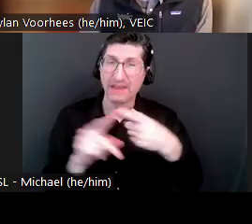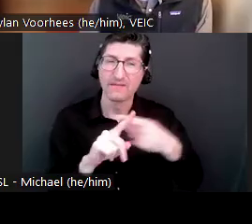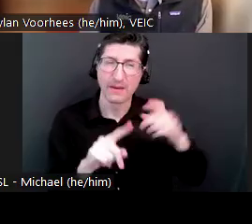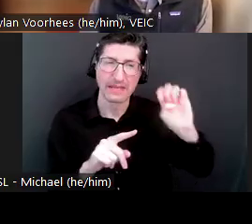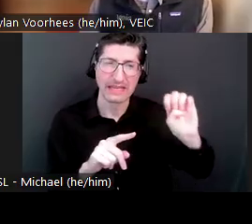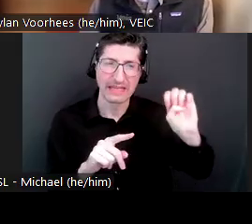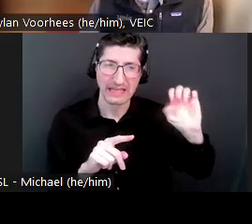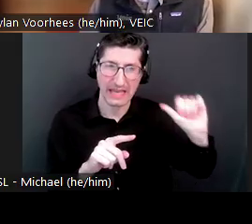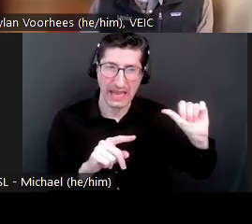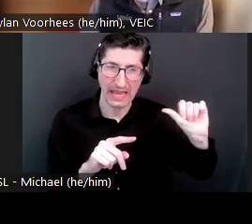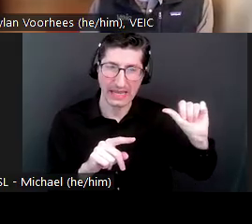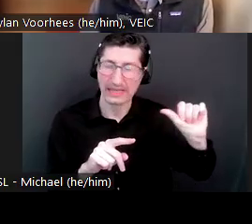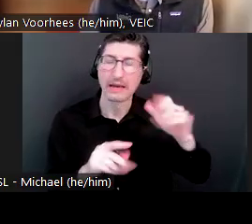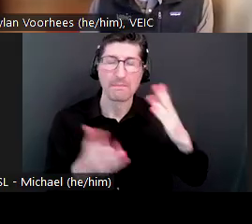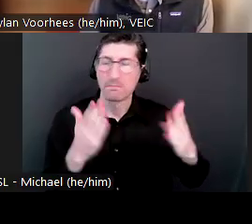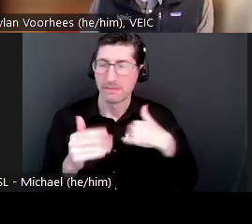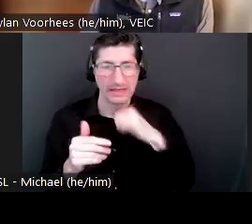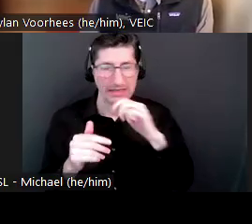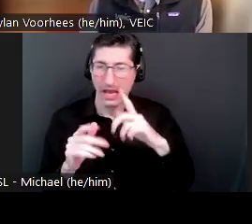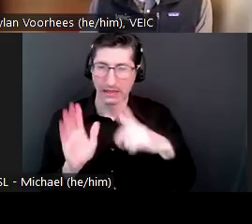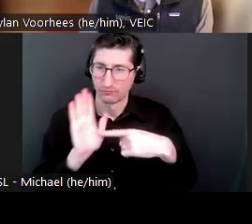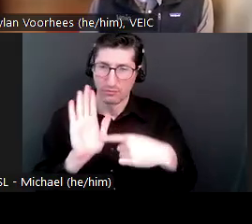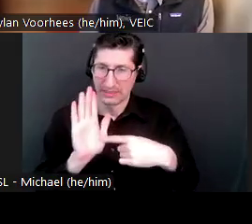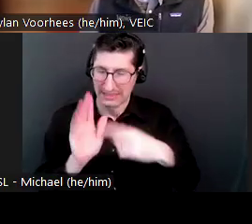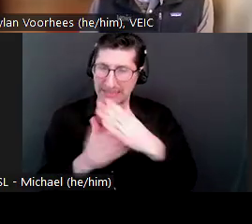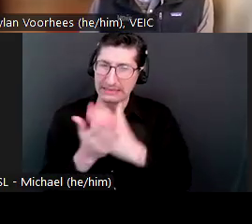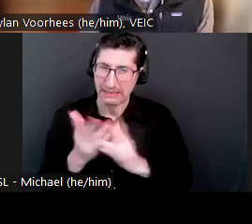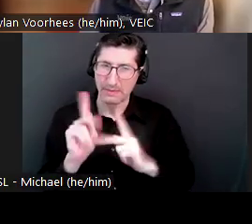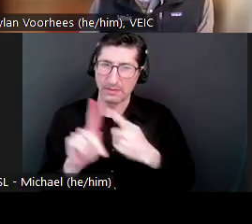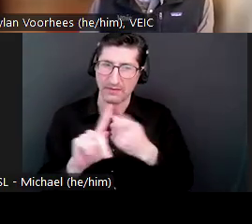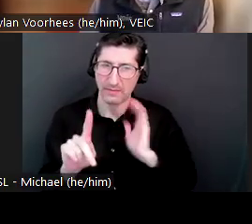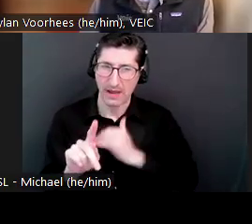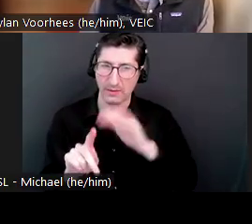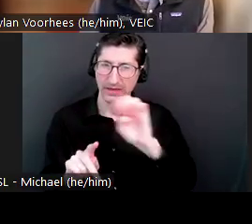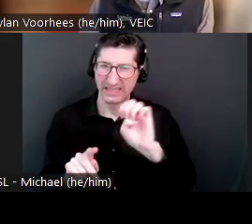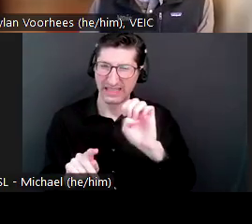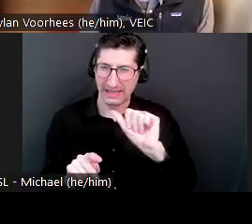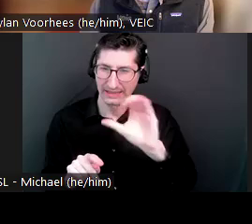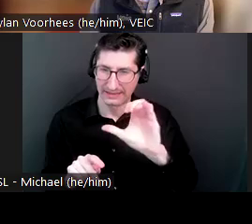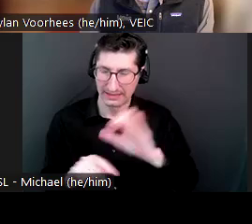and may not reflect the views of specific members of our Equity Advisory Committee.